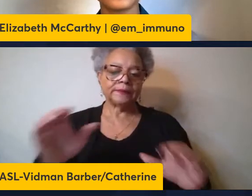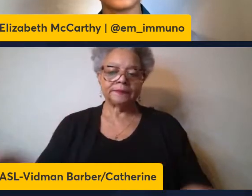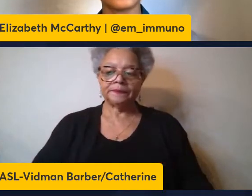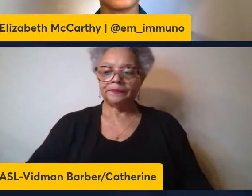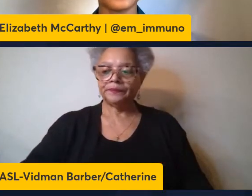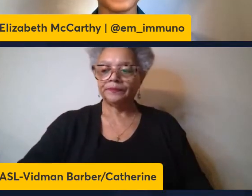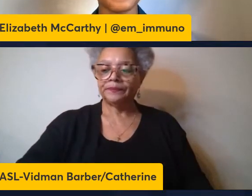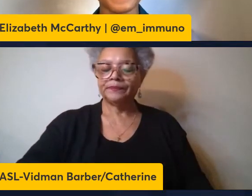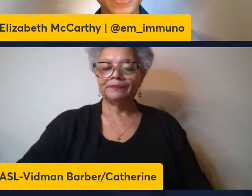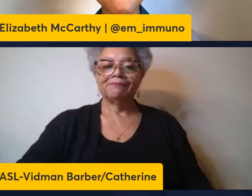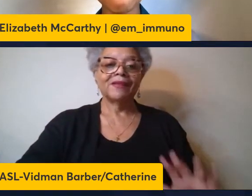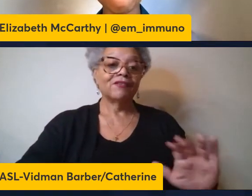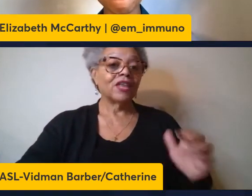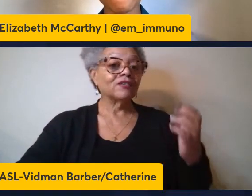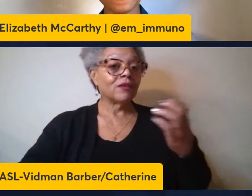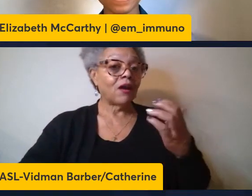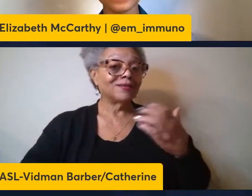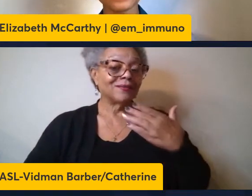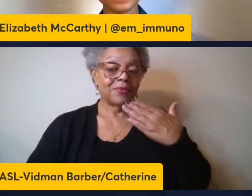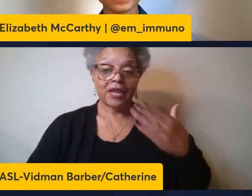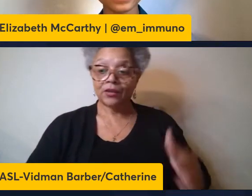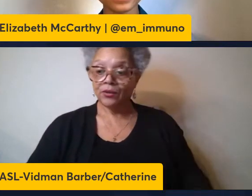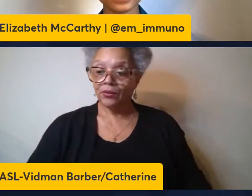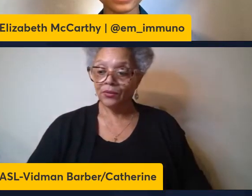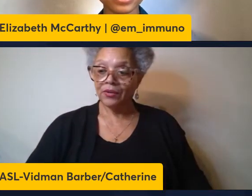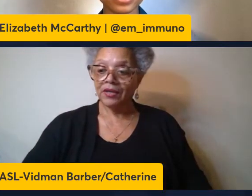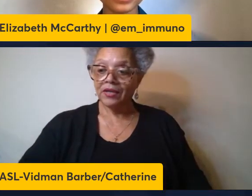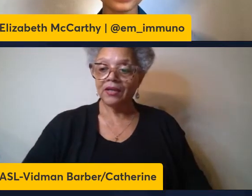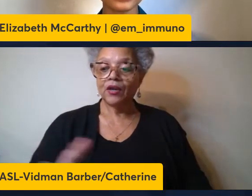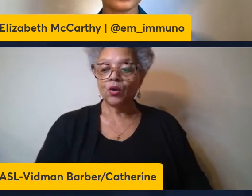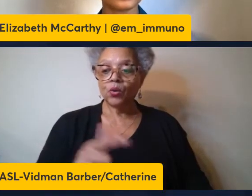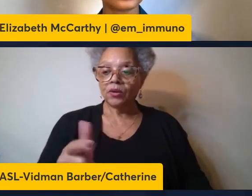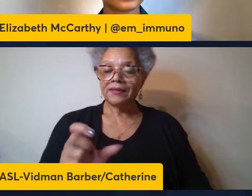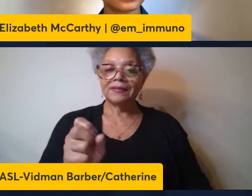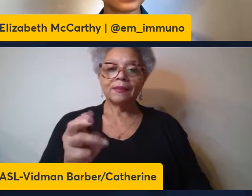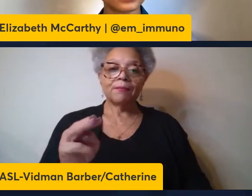That's awesome. Thank you. What about you, Simone?